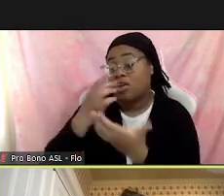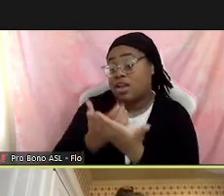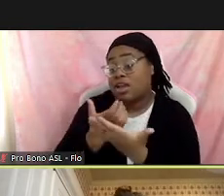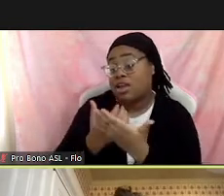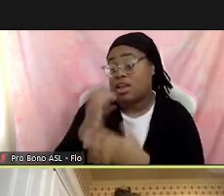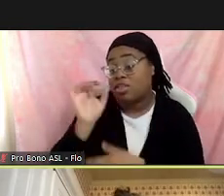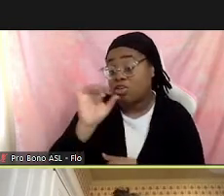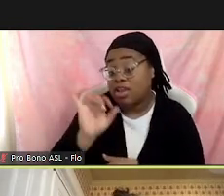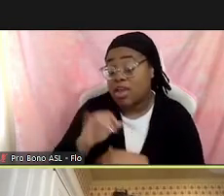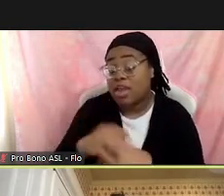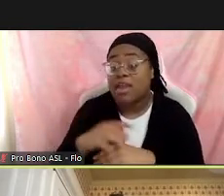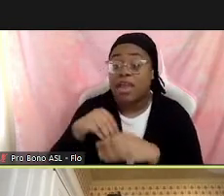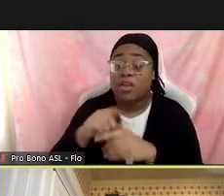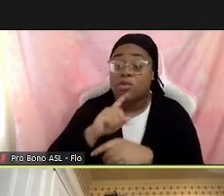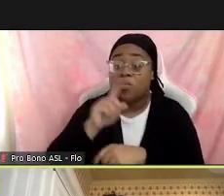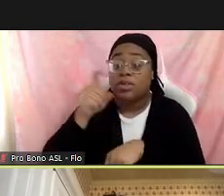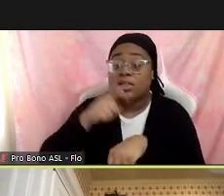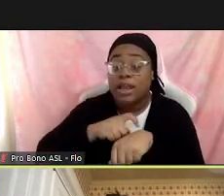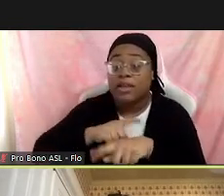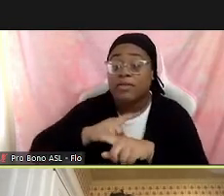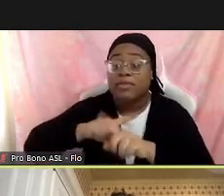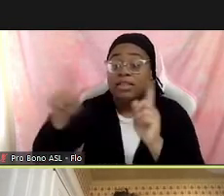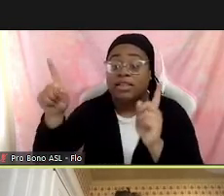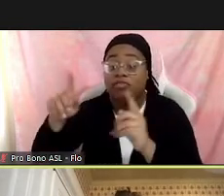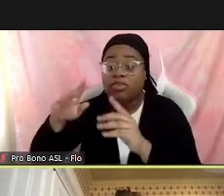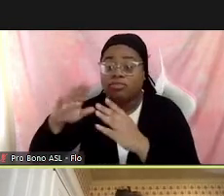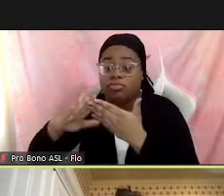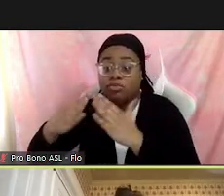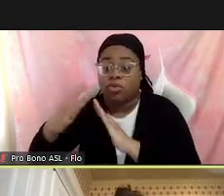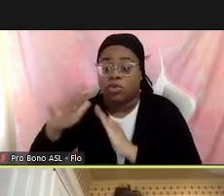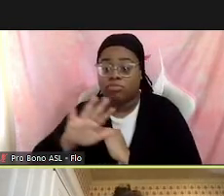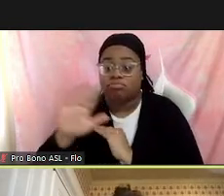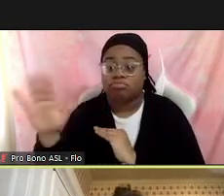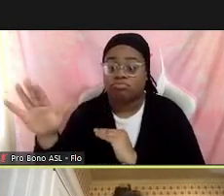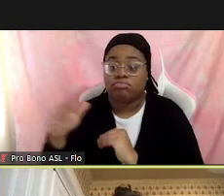like in real time in different communities.